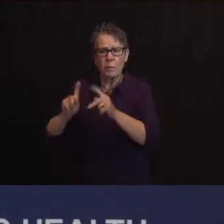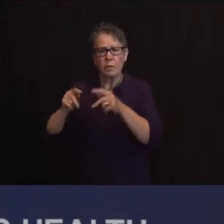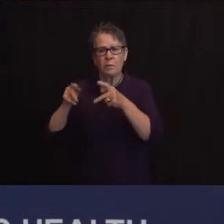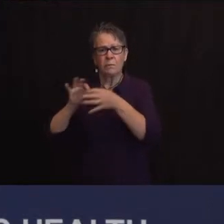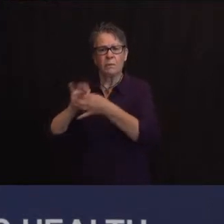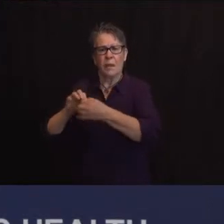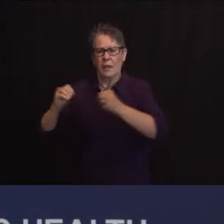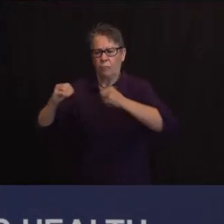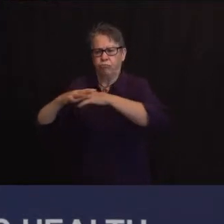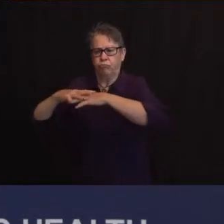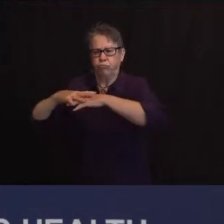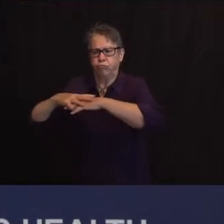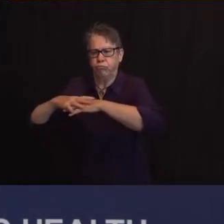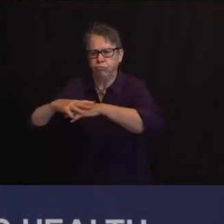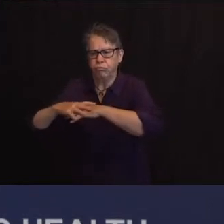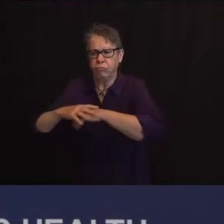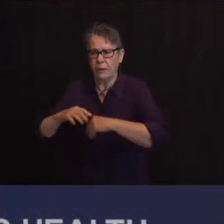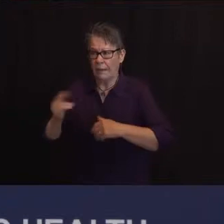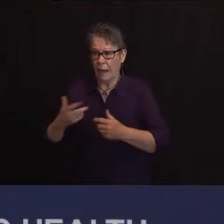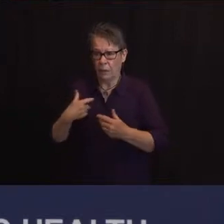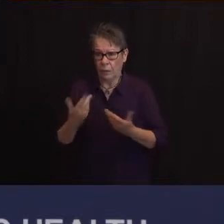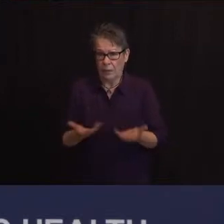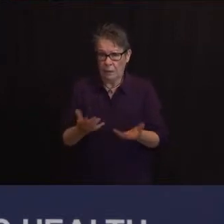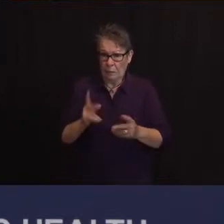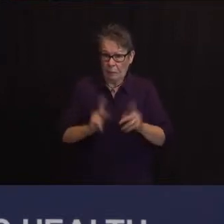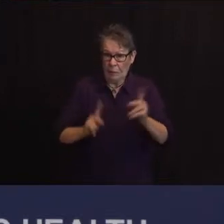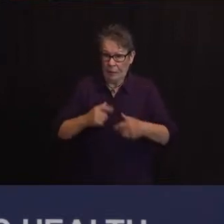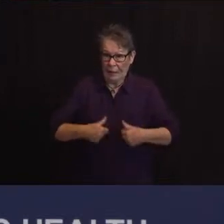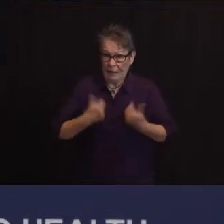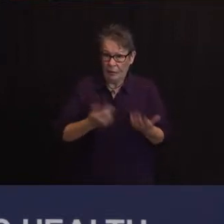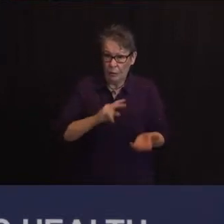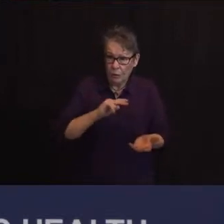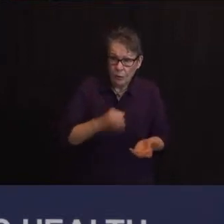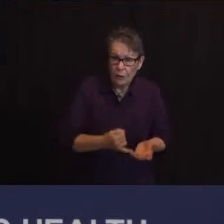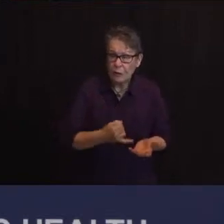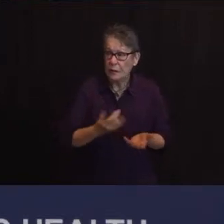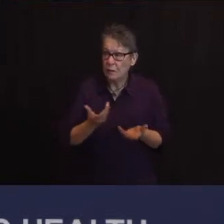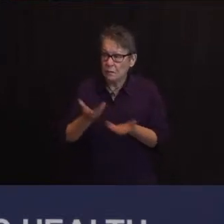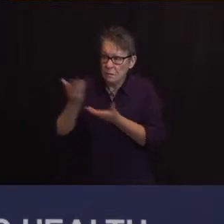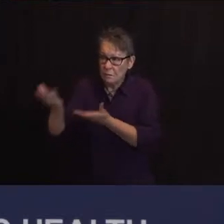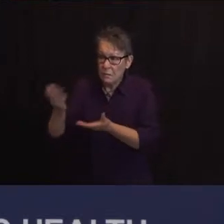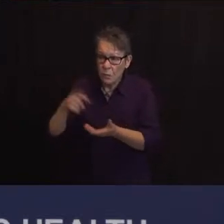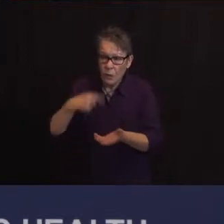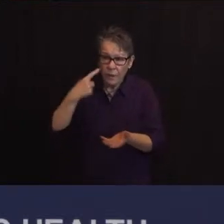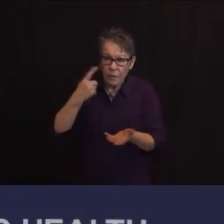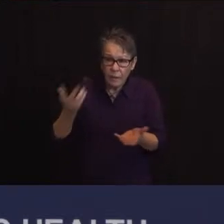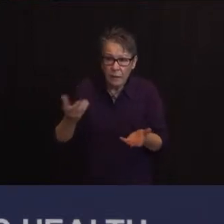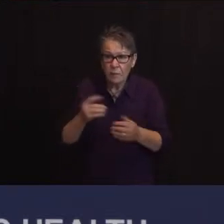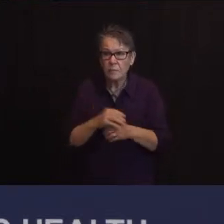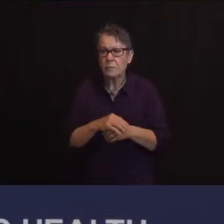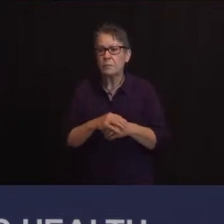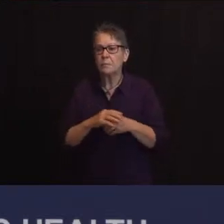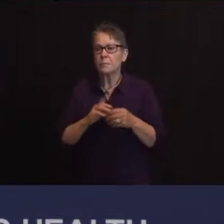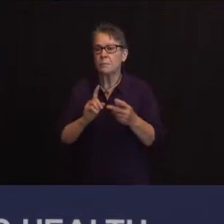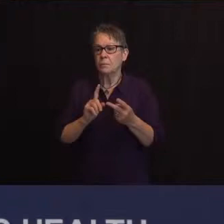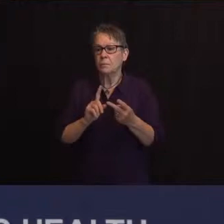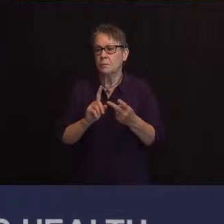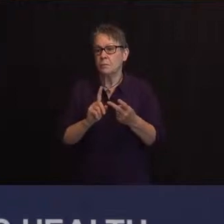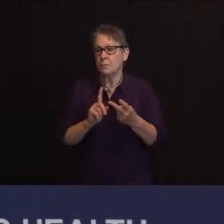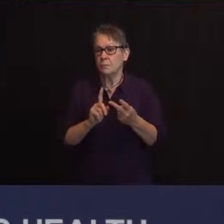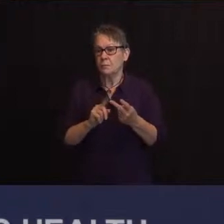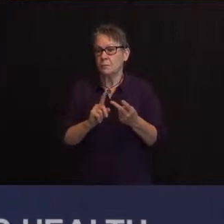be stopped? I believe you're probably aware there's a report of a man who got the J&J vaccine 5